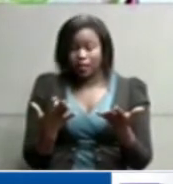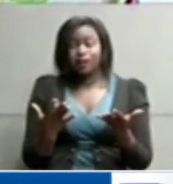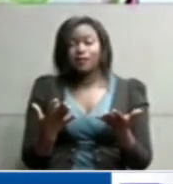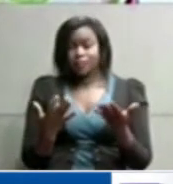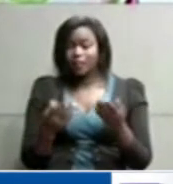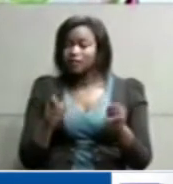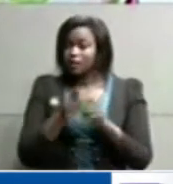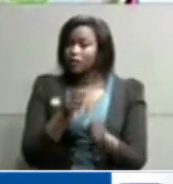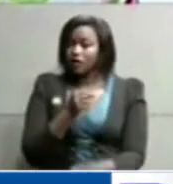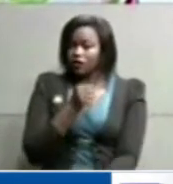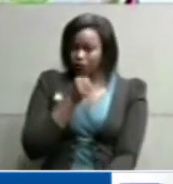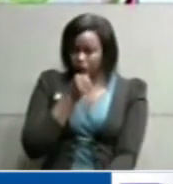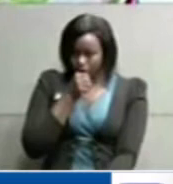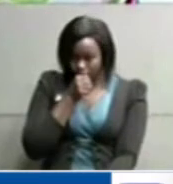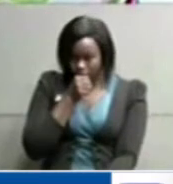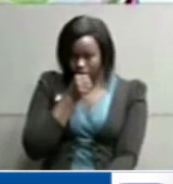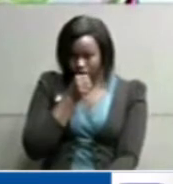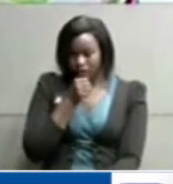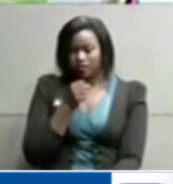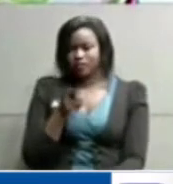and okukorora, coughing.